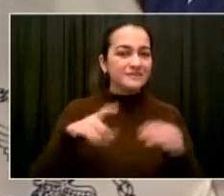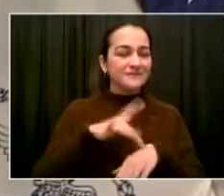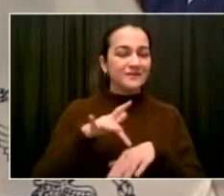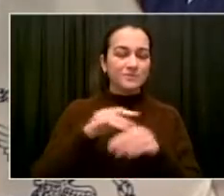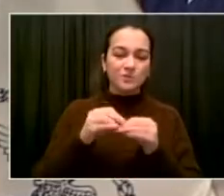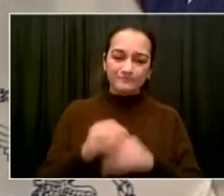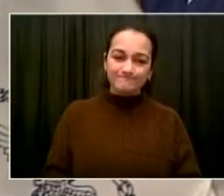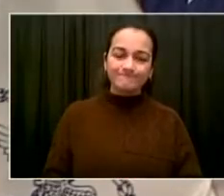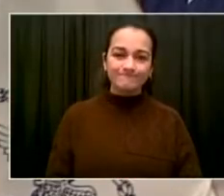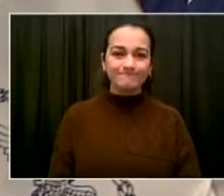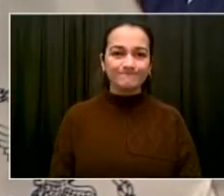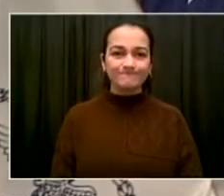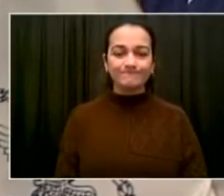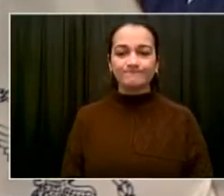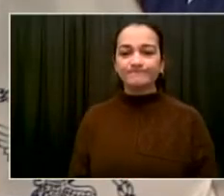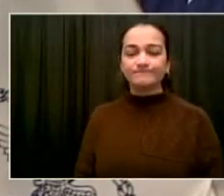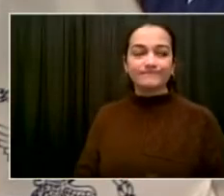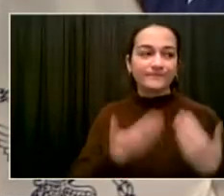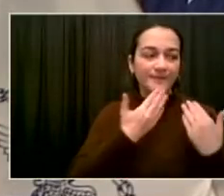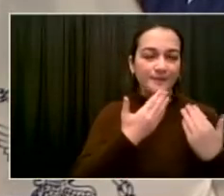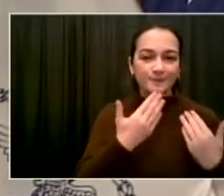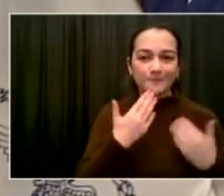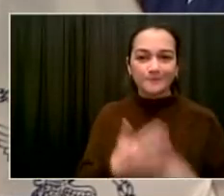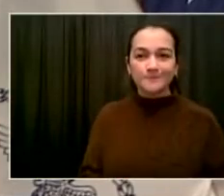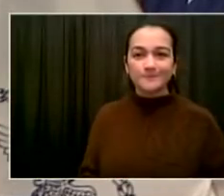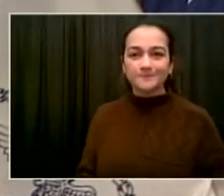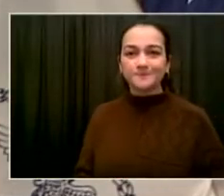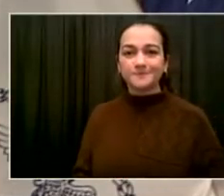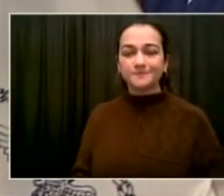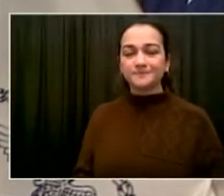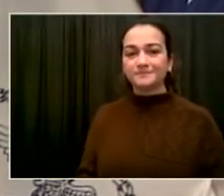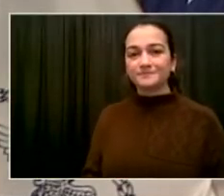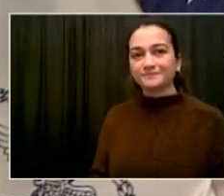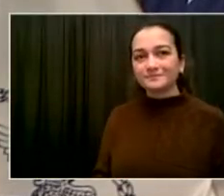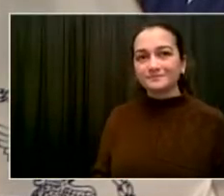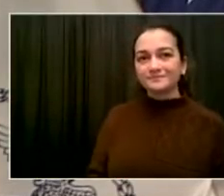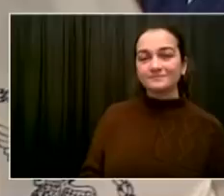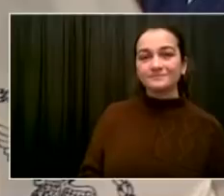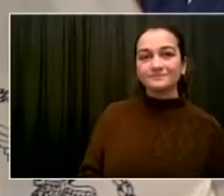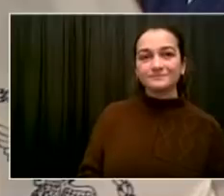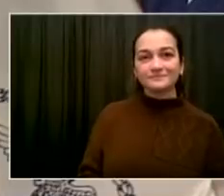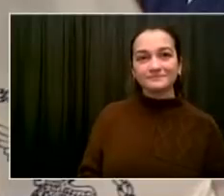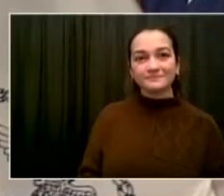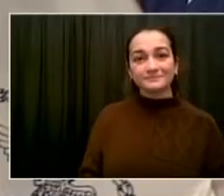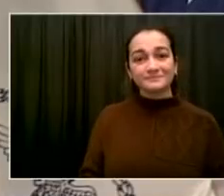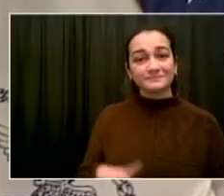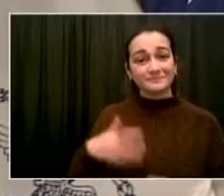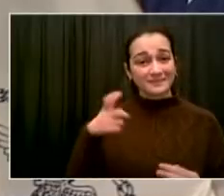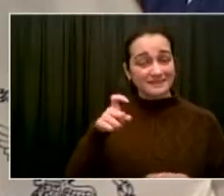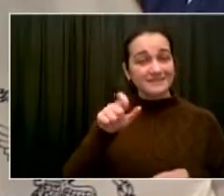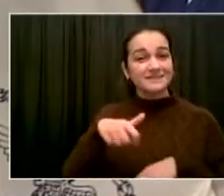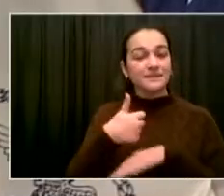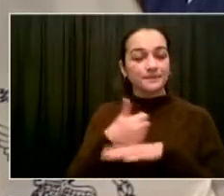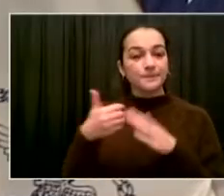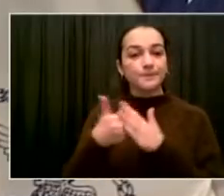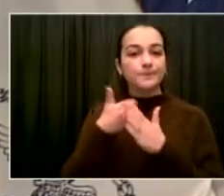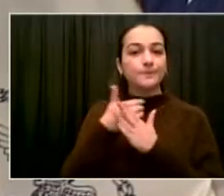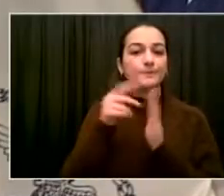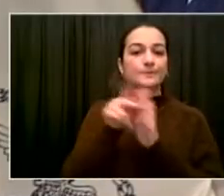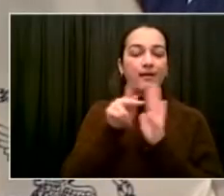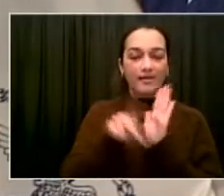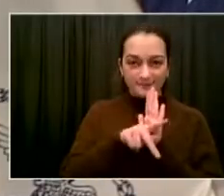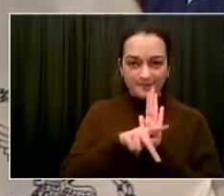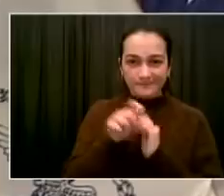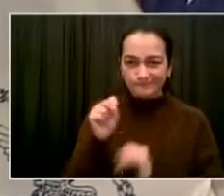on the fly here before Mara's follow-up. We obviously, we've seen this challenge before, we've been through it before,